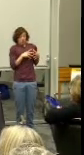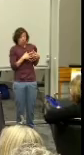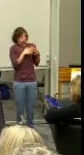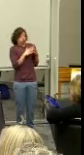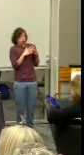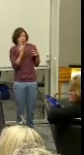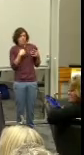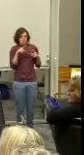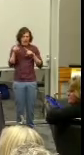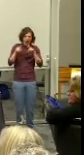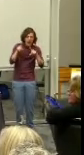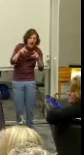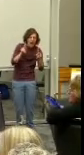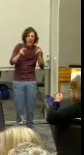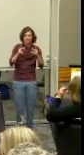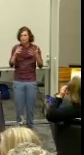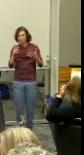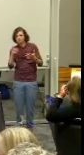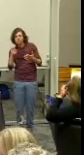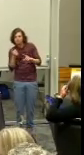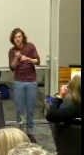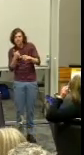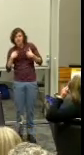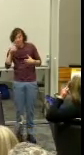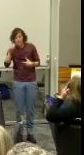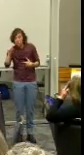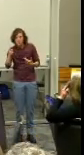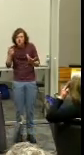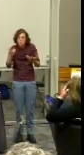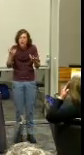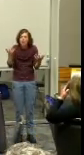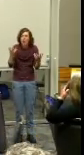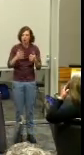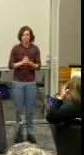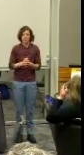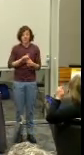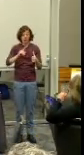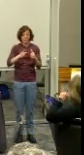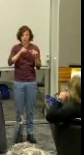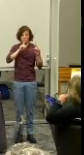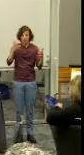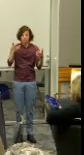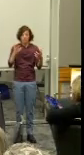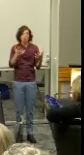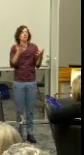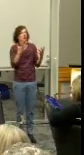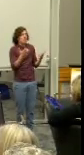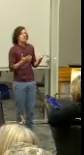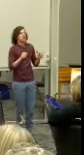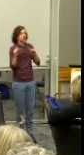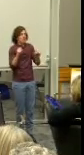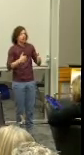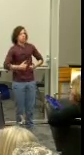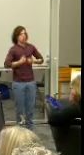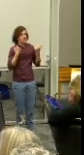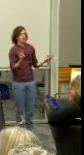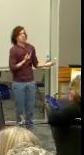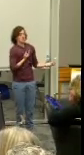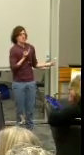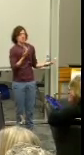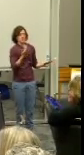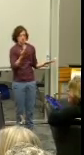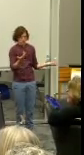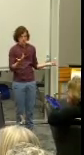disabilities what they want, the first thing they often say is to be able to live it on their own. Over and over and